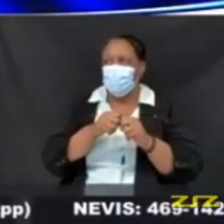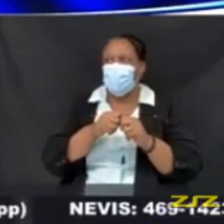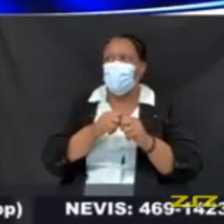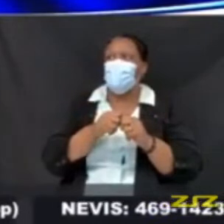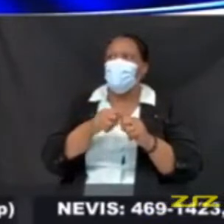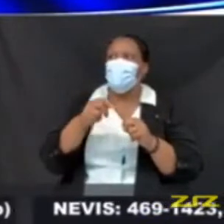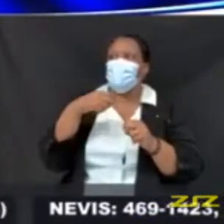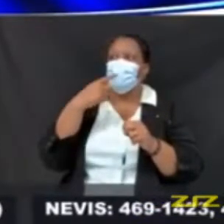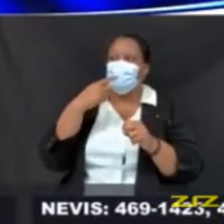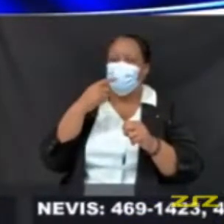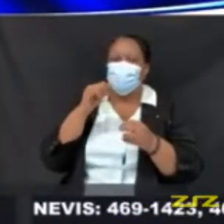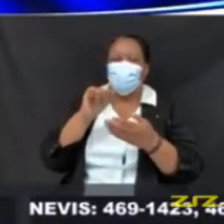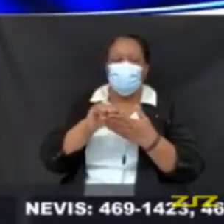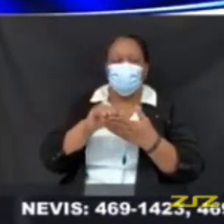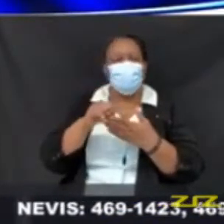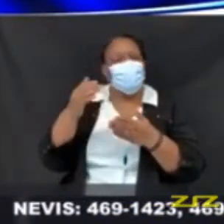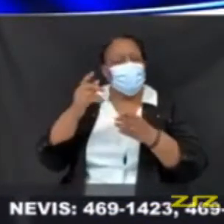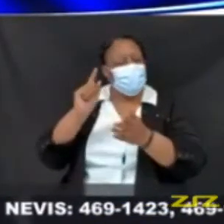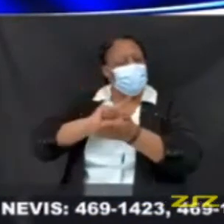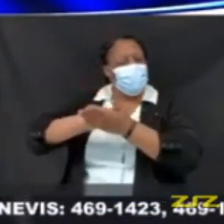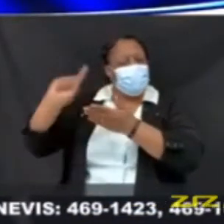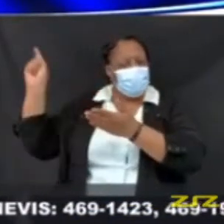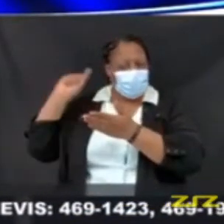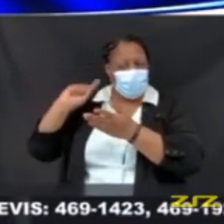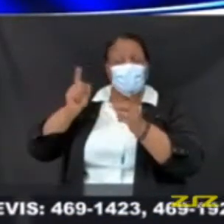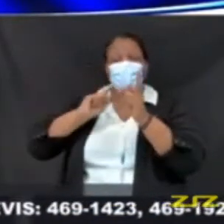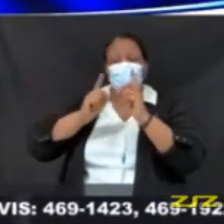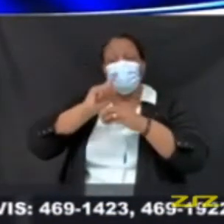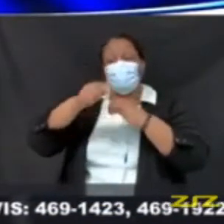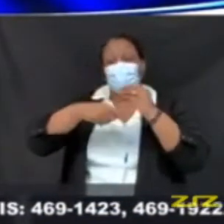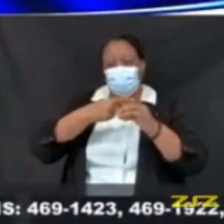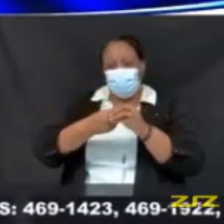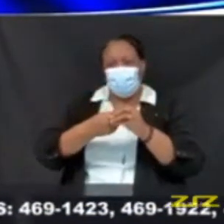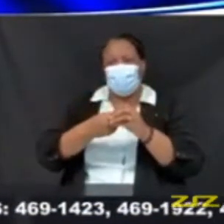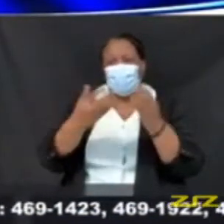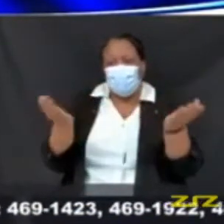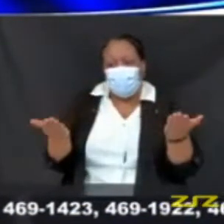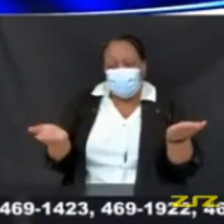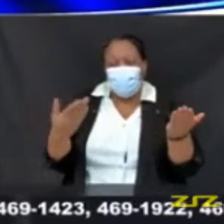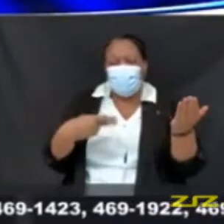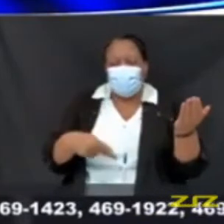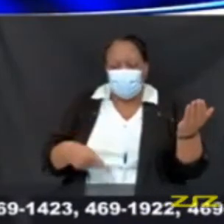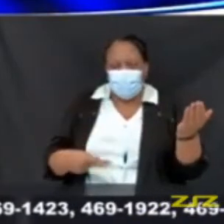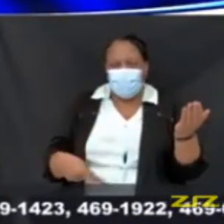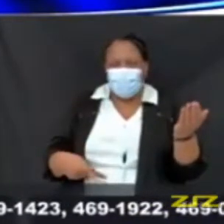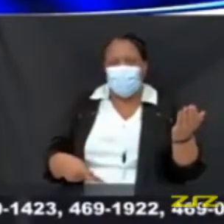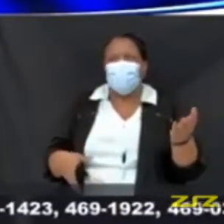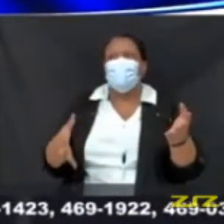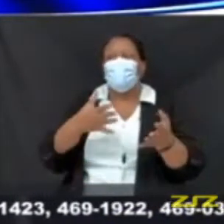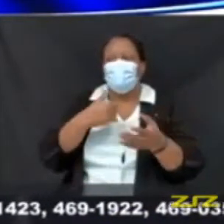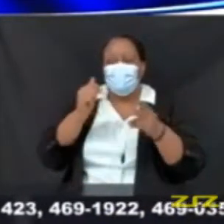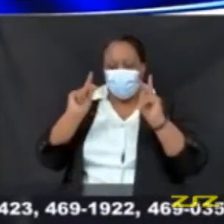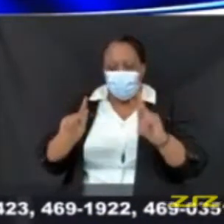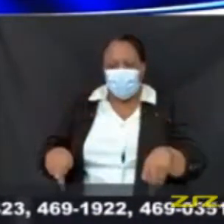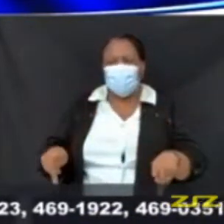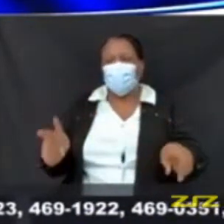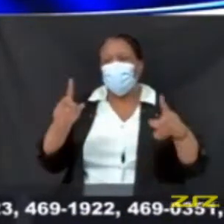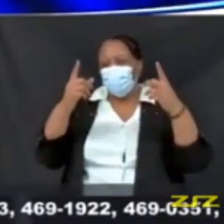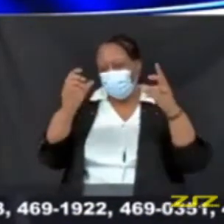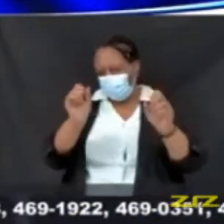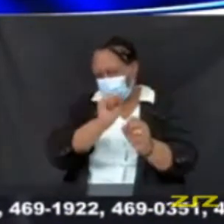breach at a hotel here in St. Kitts, where the persons have been arrested, have been charged, and is awaiting